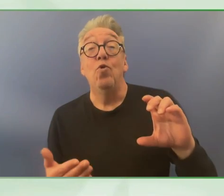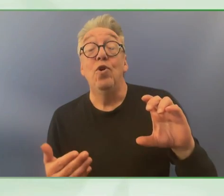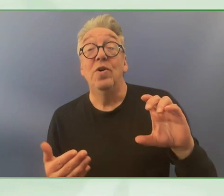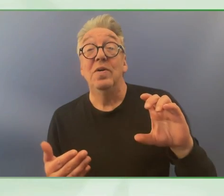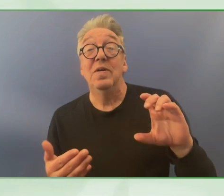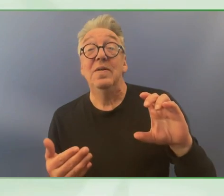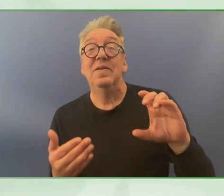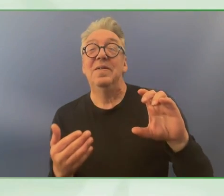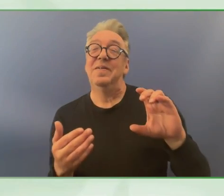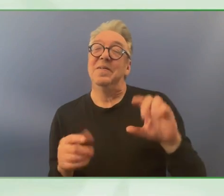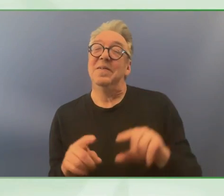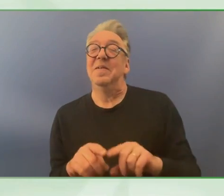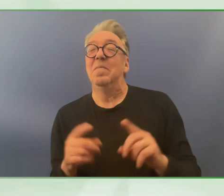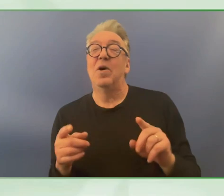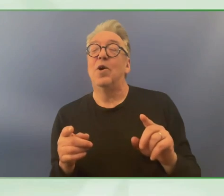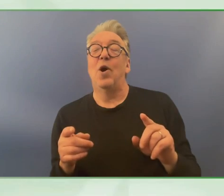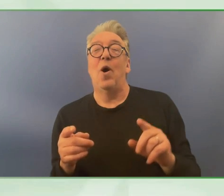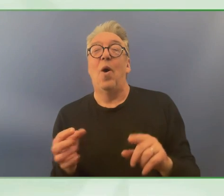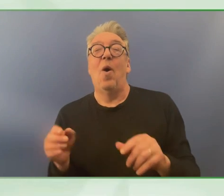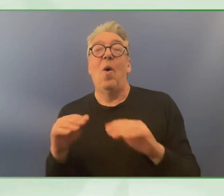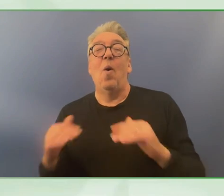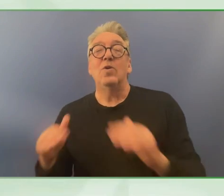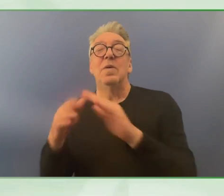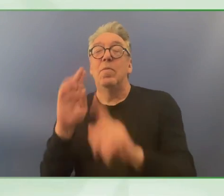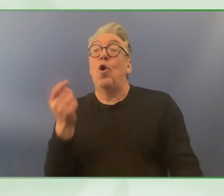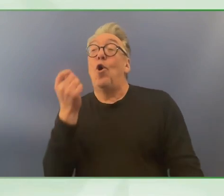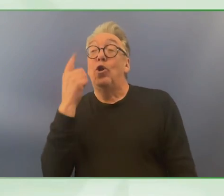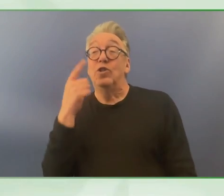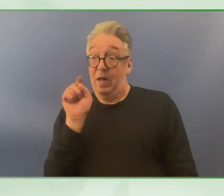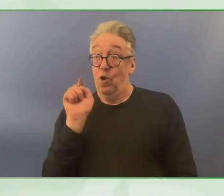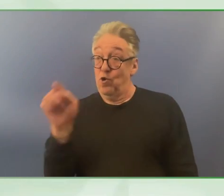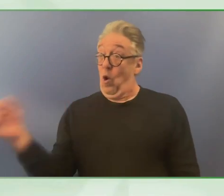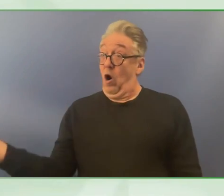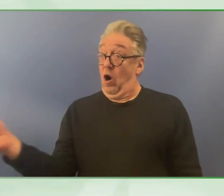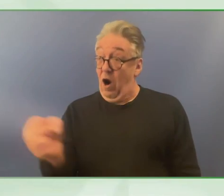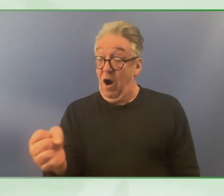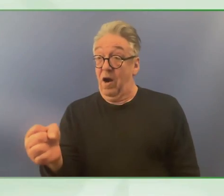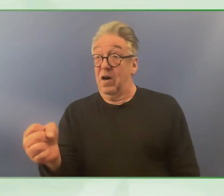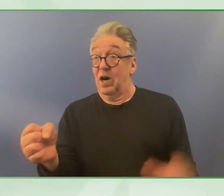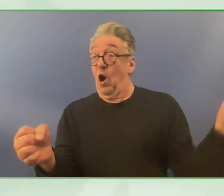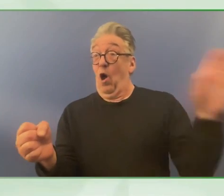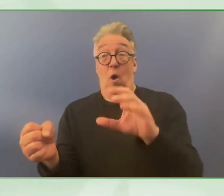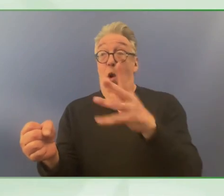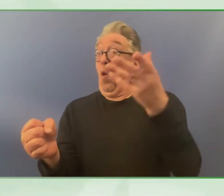with that organization to understand the value of keeping the individual that you've hiring, even if there's no incentive in place.